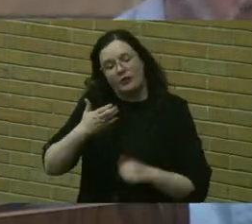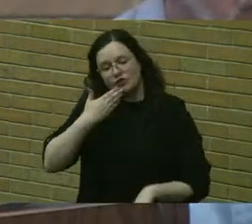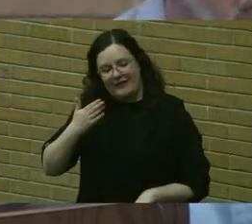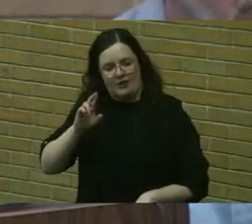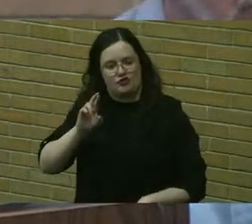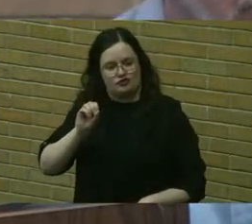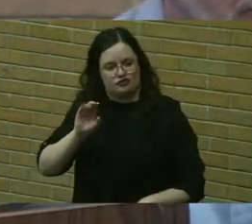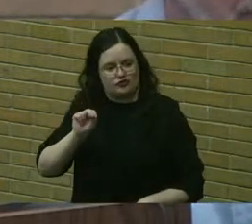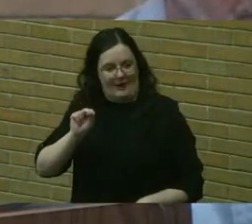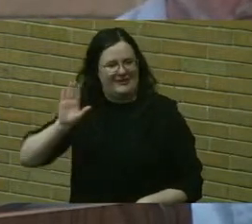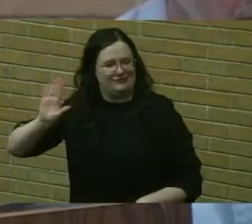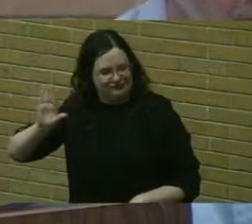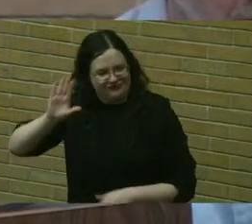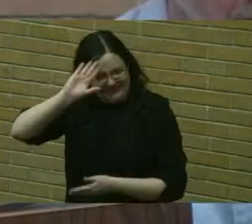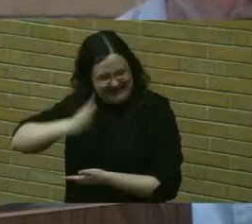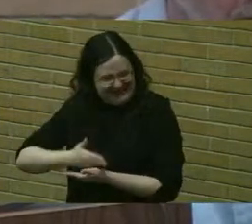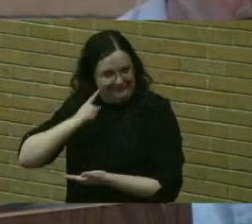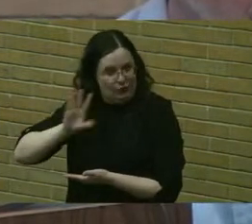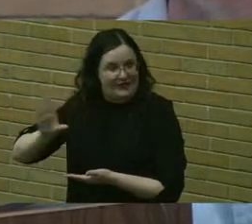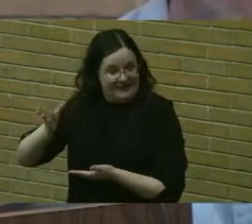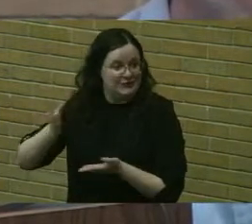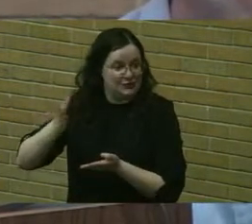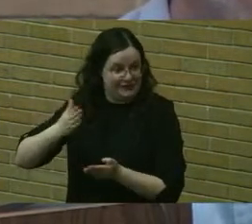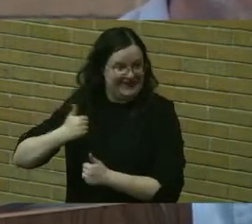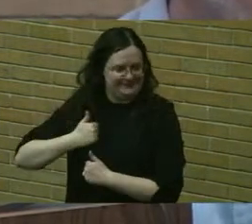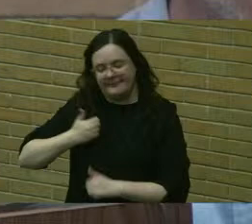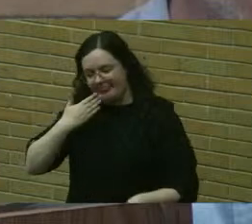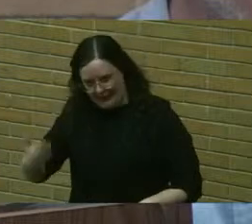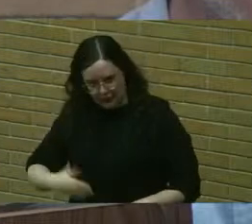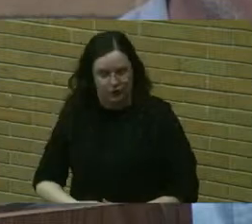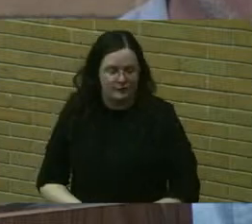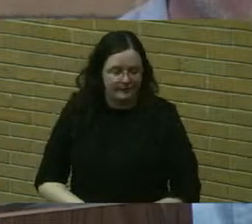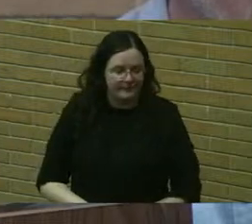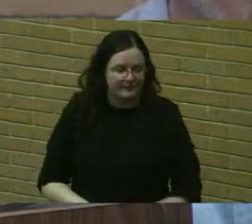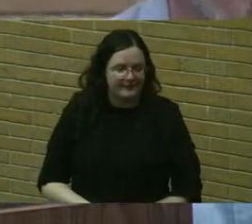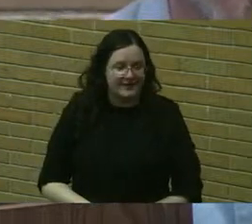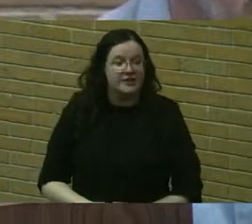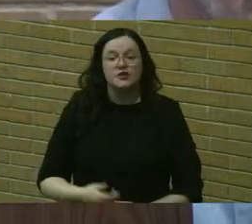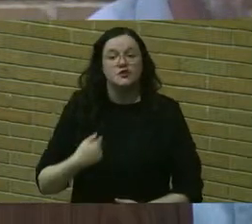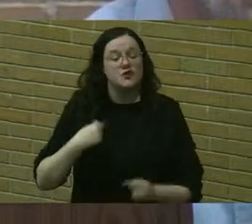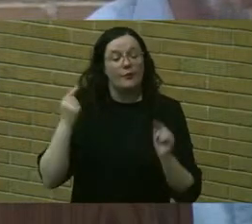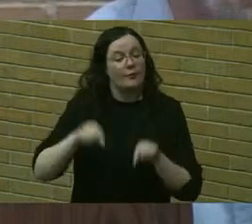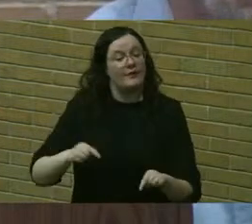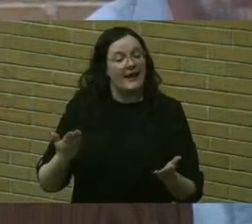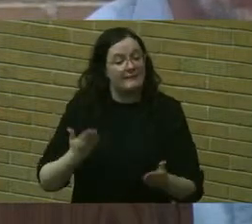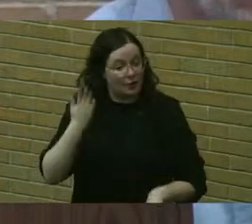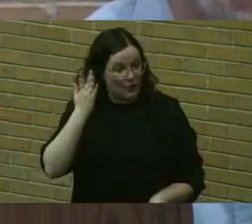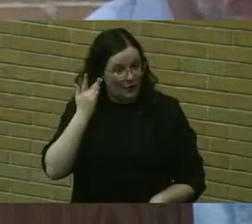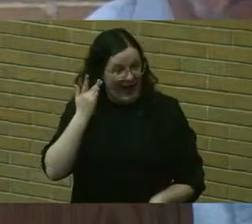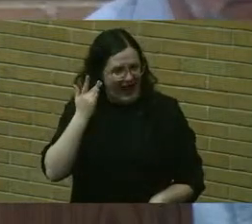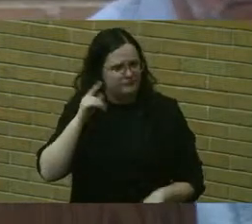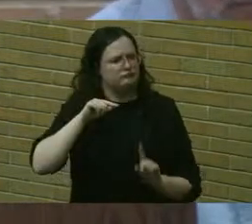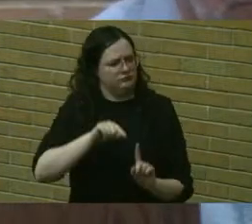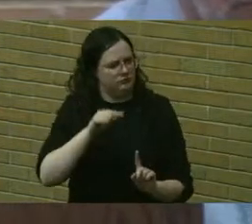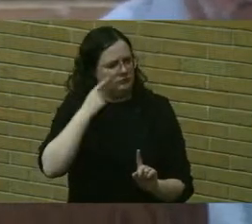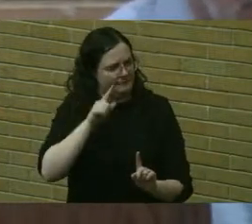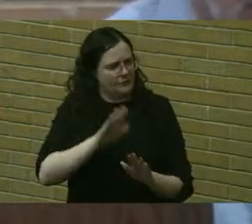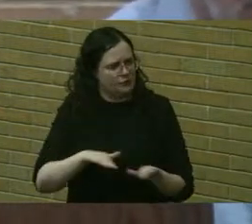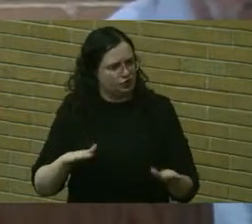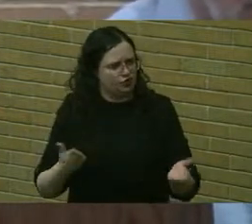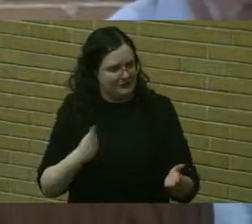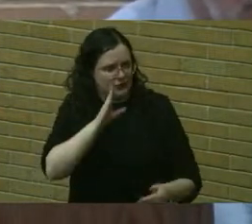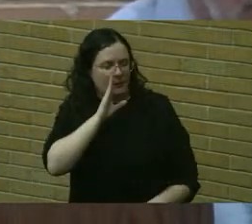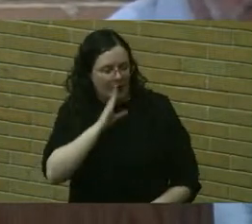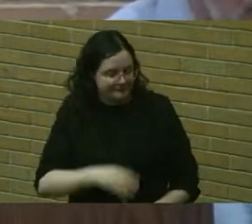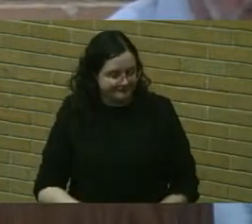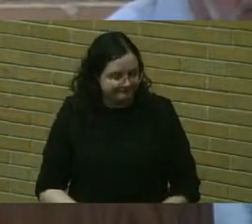service, Miss Will. Thank you. So I'm strictly here for the children of Brighton. And